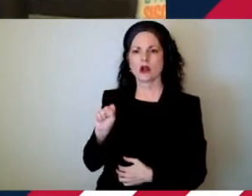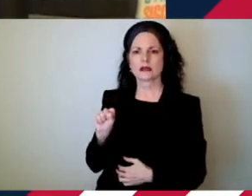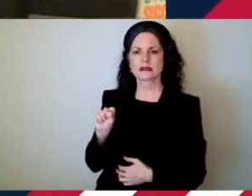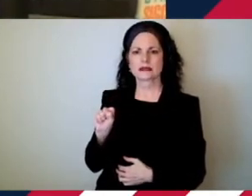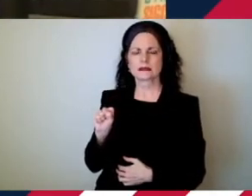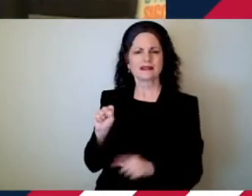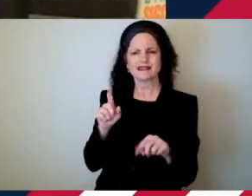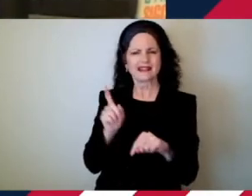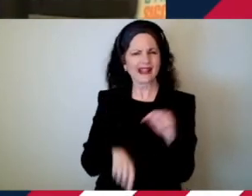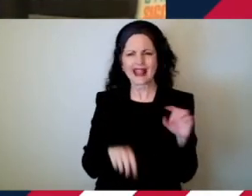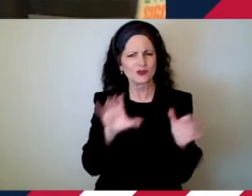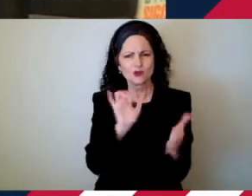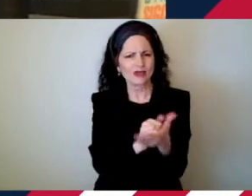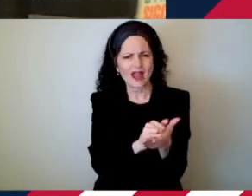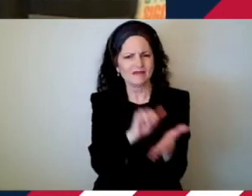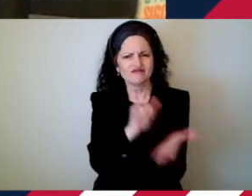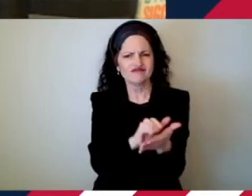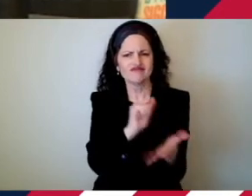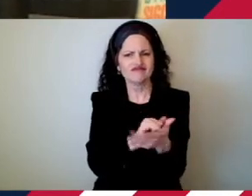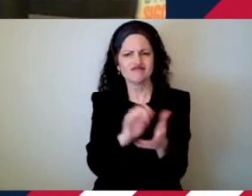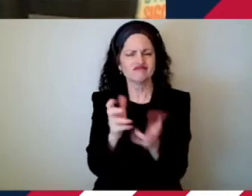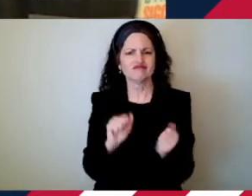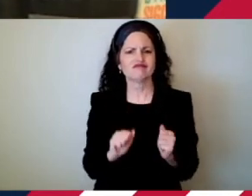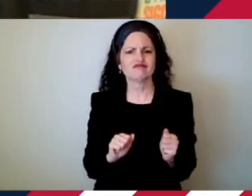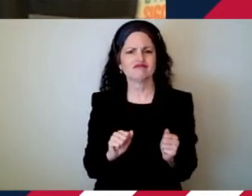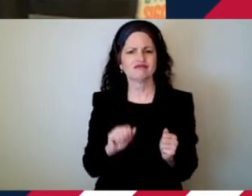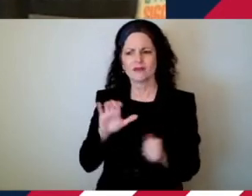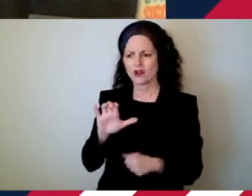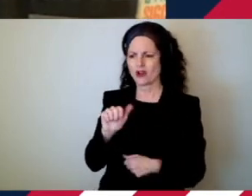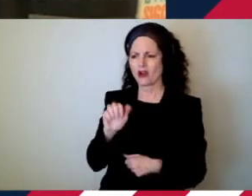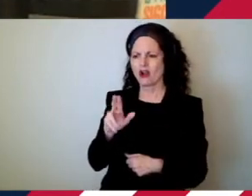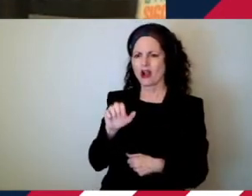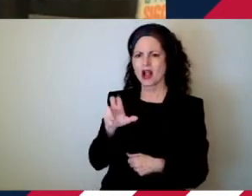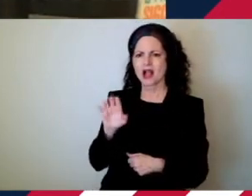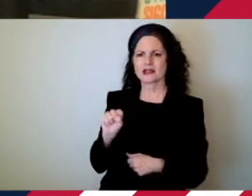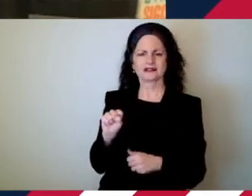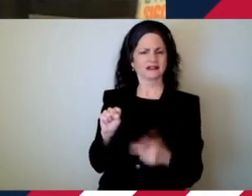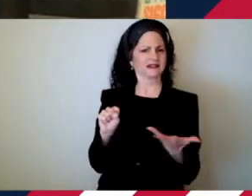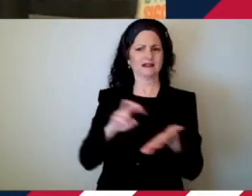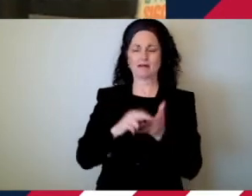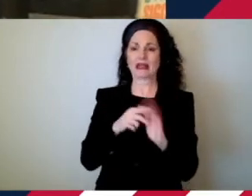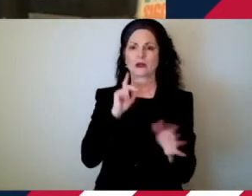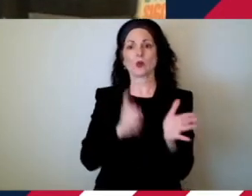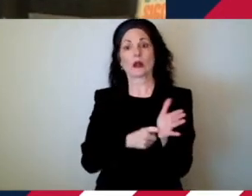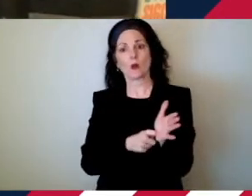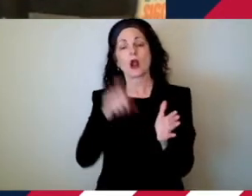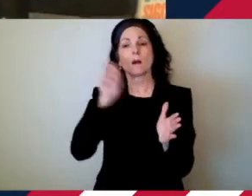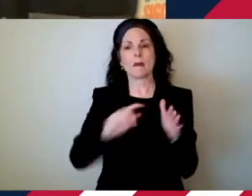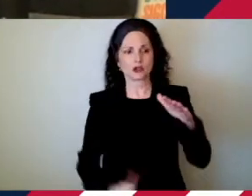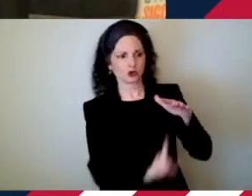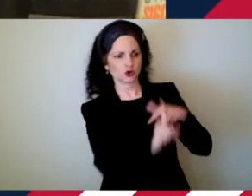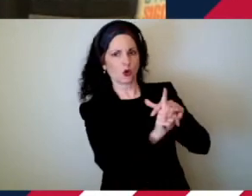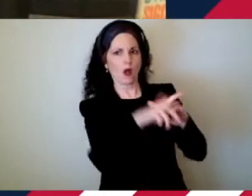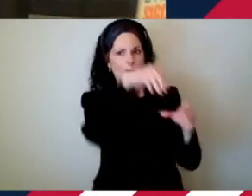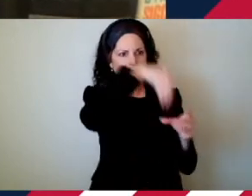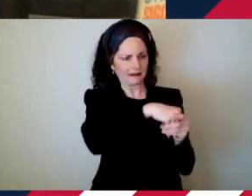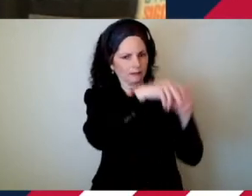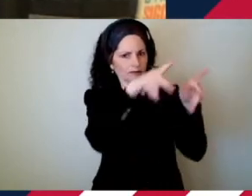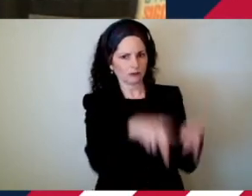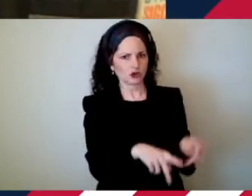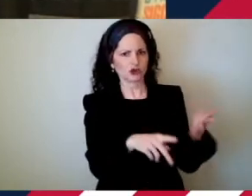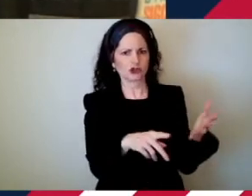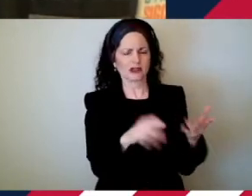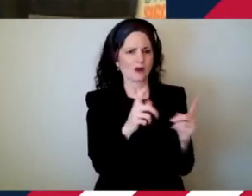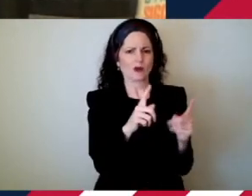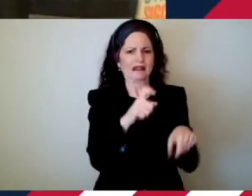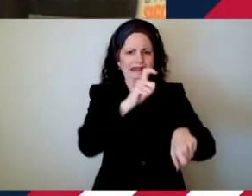create unique barriers to participation by requiring in-person attendance during a narrow window of time. Unsurprisingly,